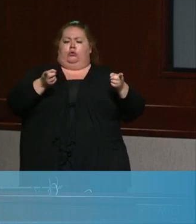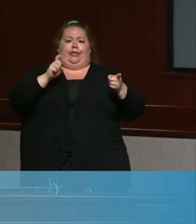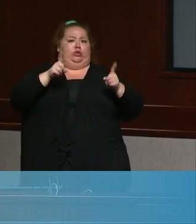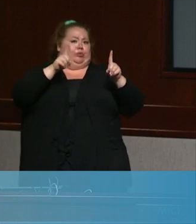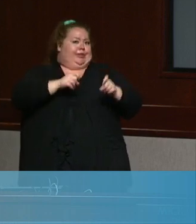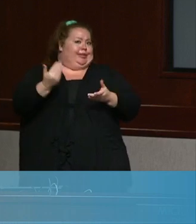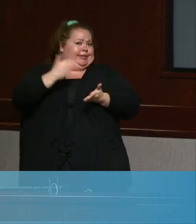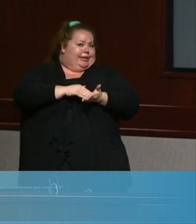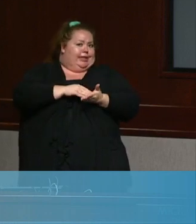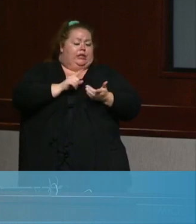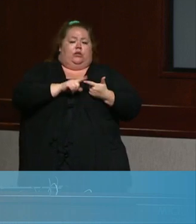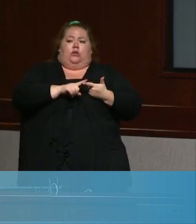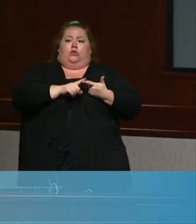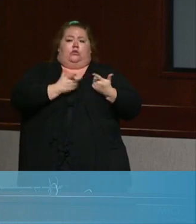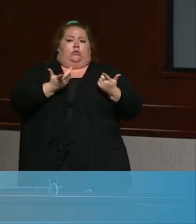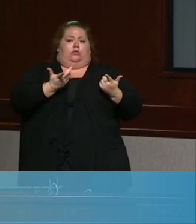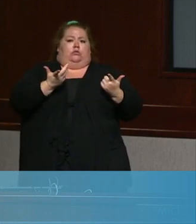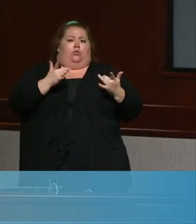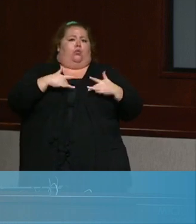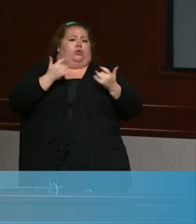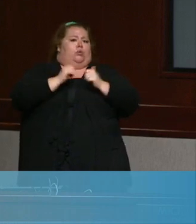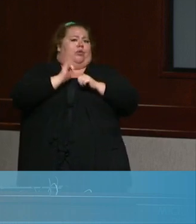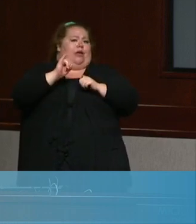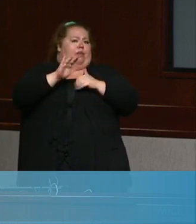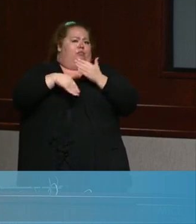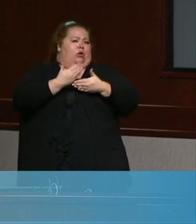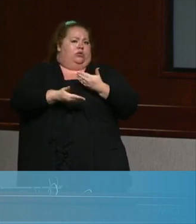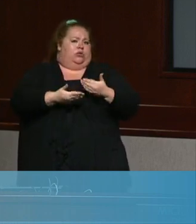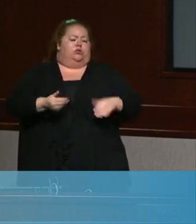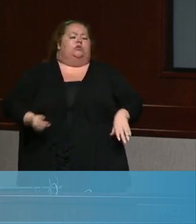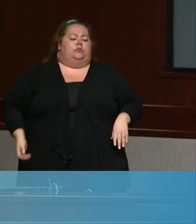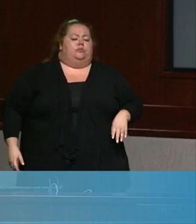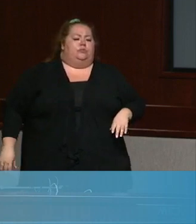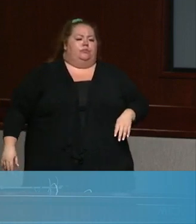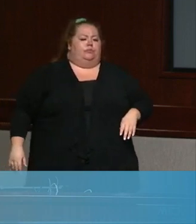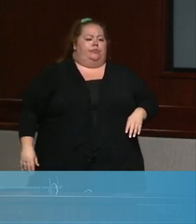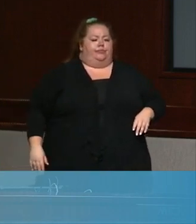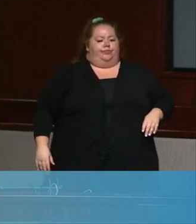some future point? So Mike, I'm going to ask Kim to see if she can respond for you.